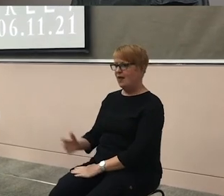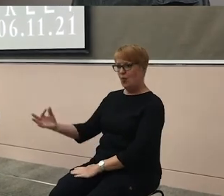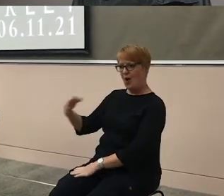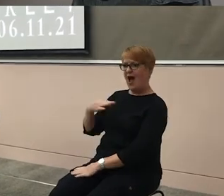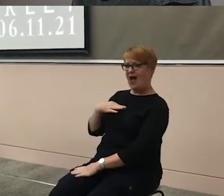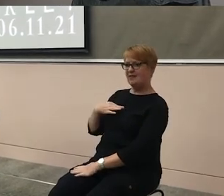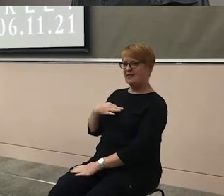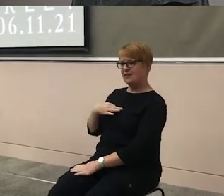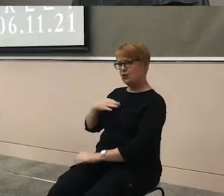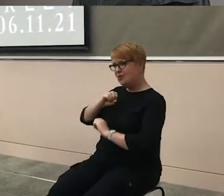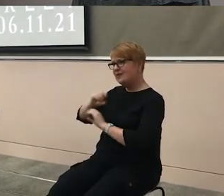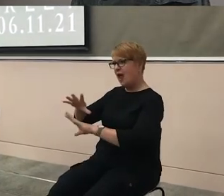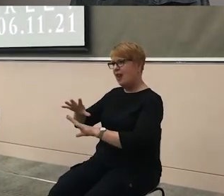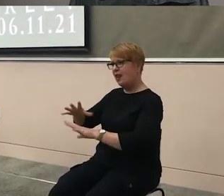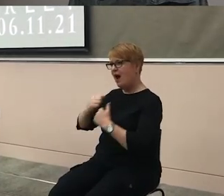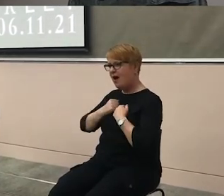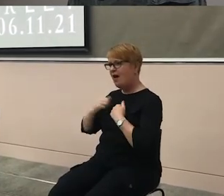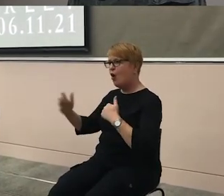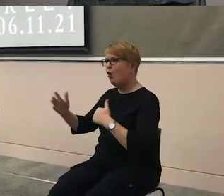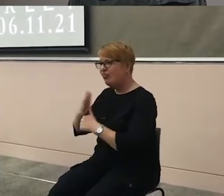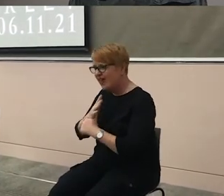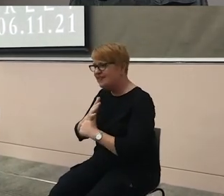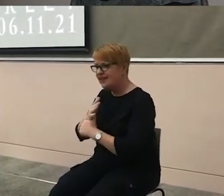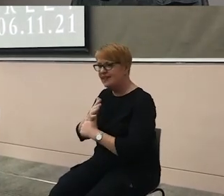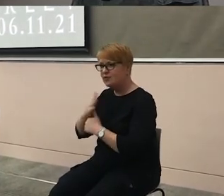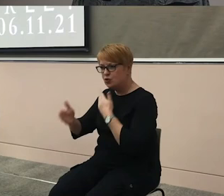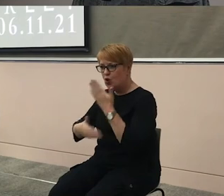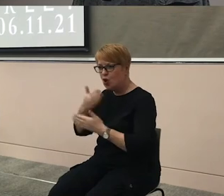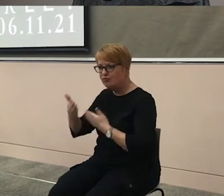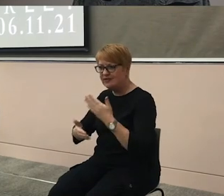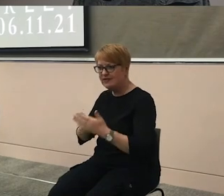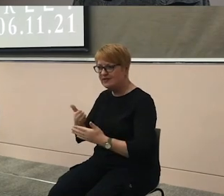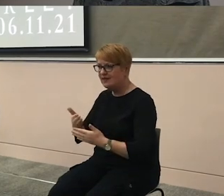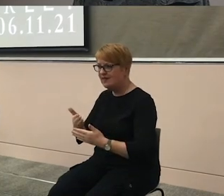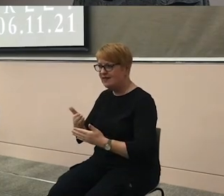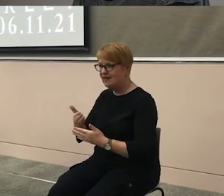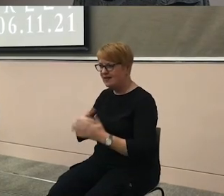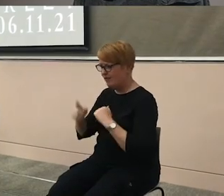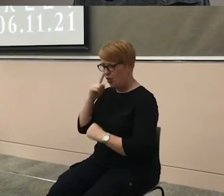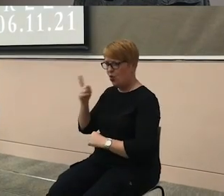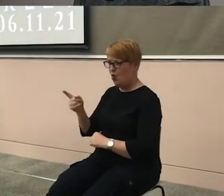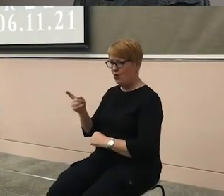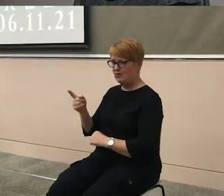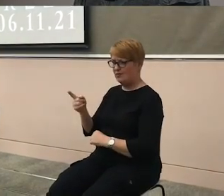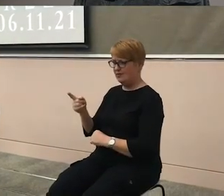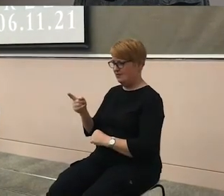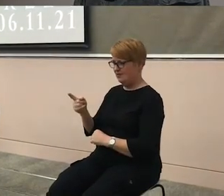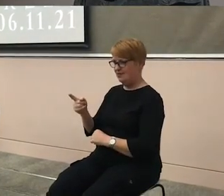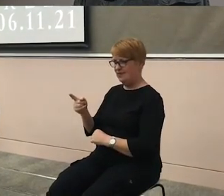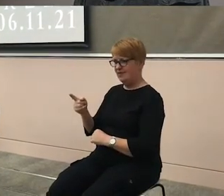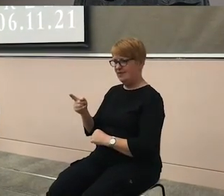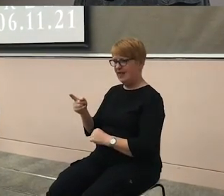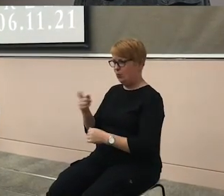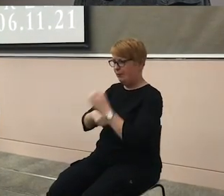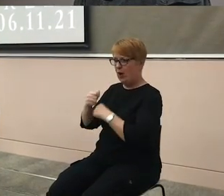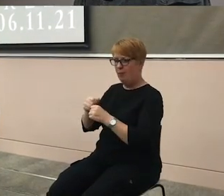know. Initially, when you said it, I don't think we were thinking of this big whole project. It was just these stories.